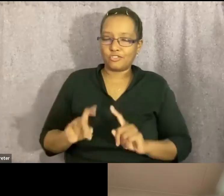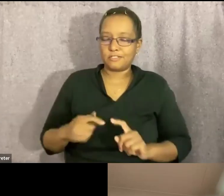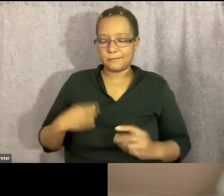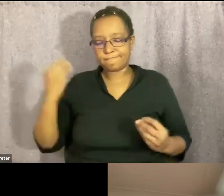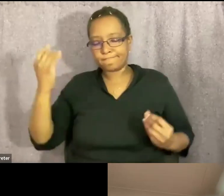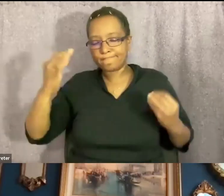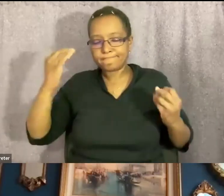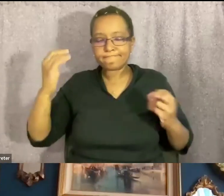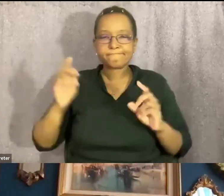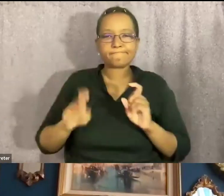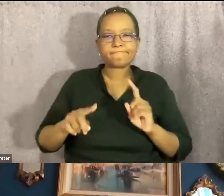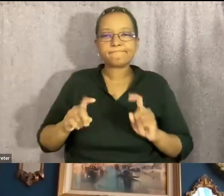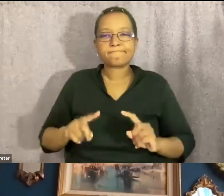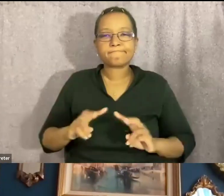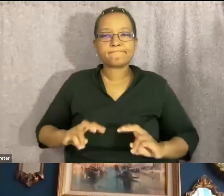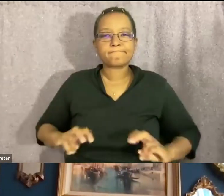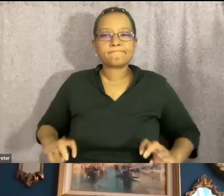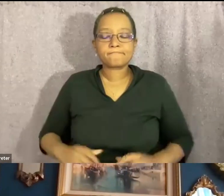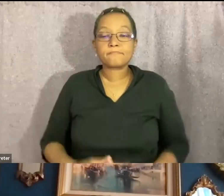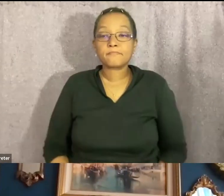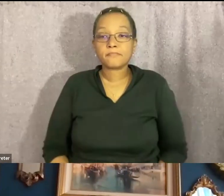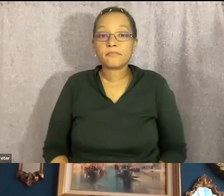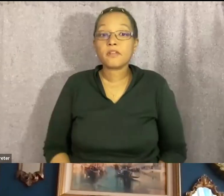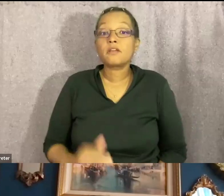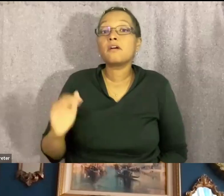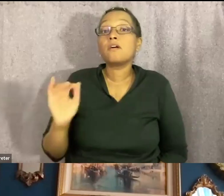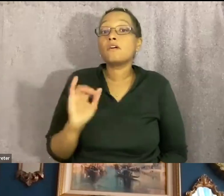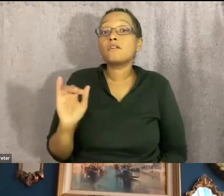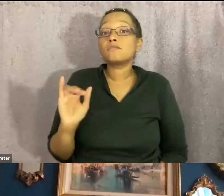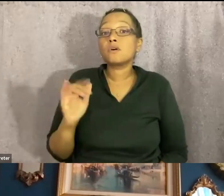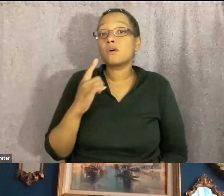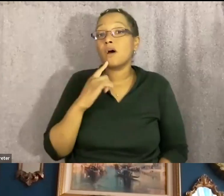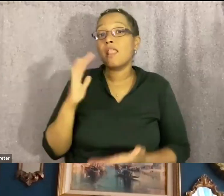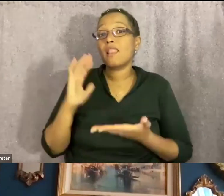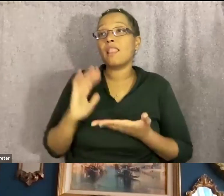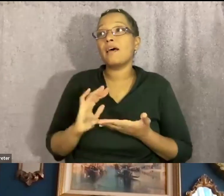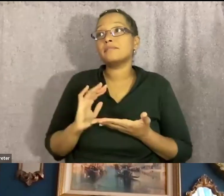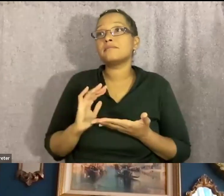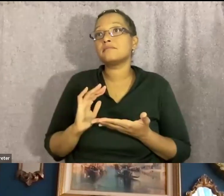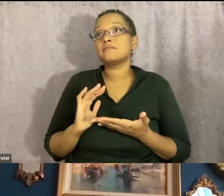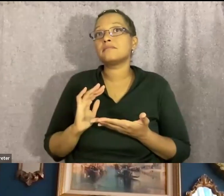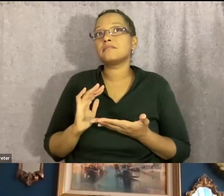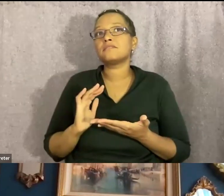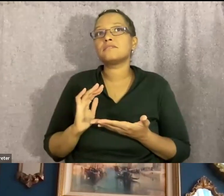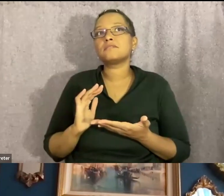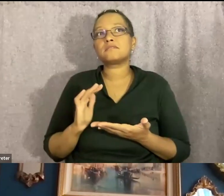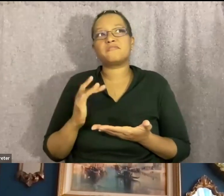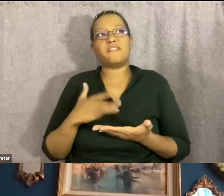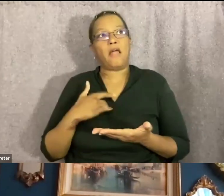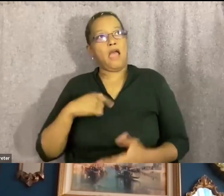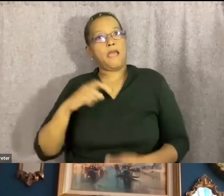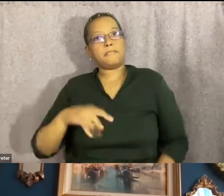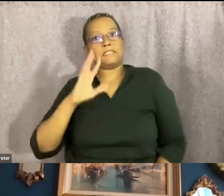just with this project, but with organizing and with building community, is to continue to build those